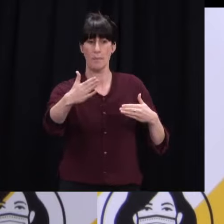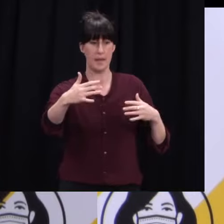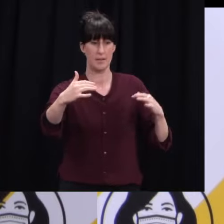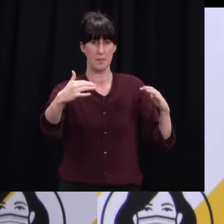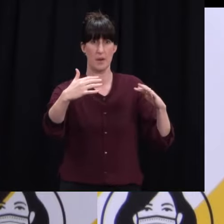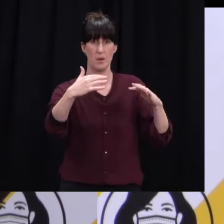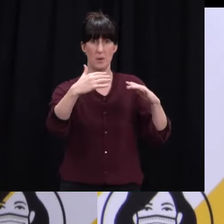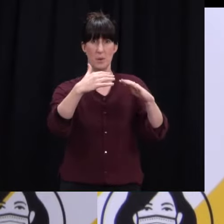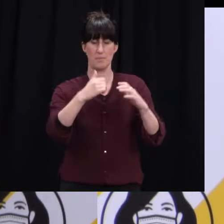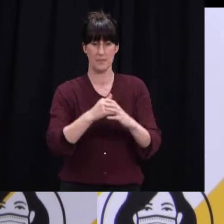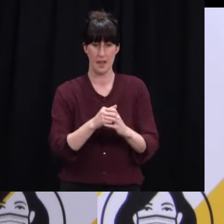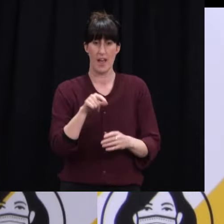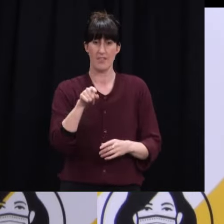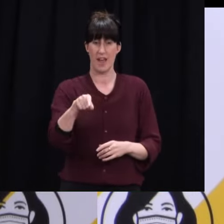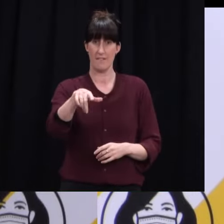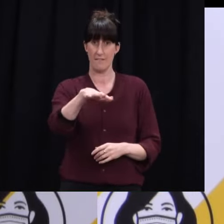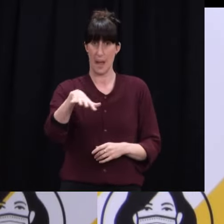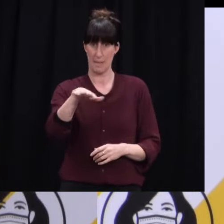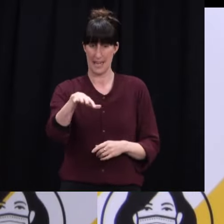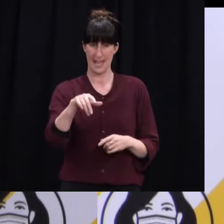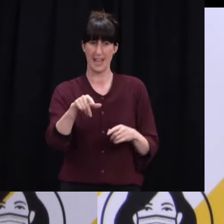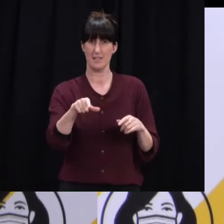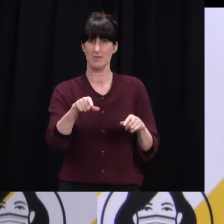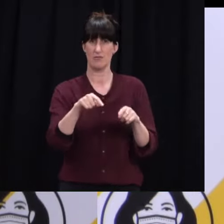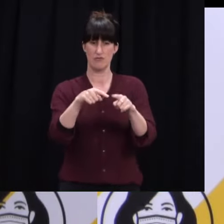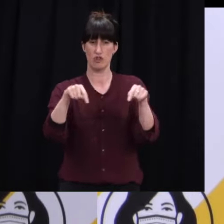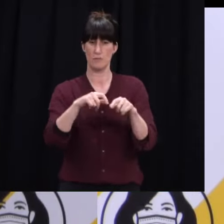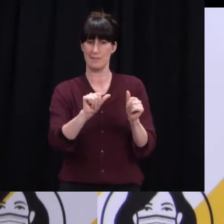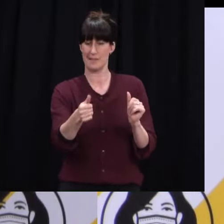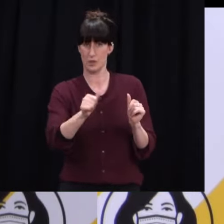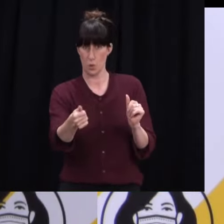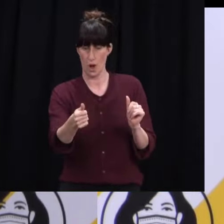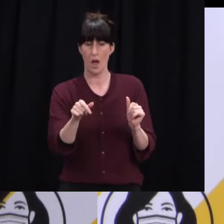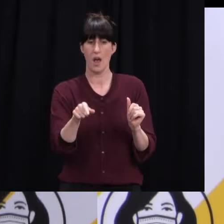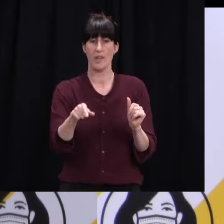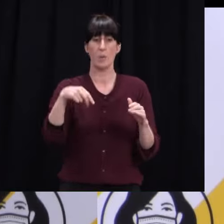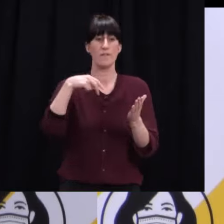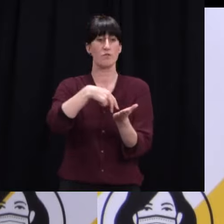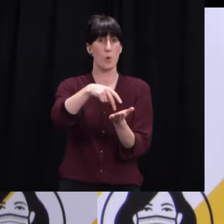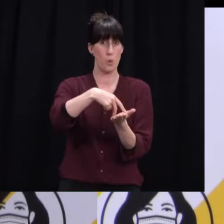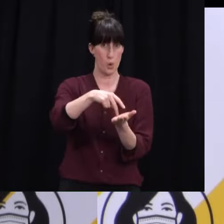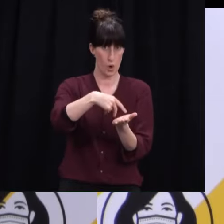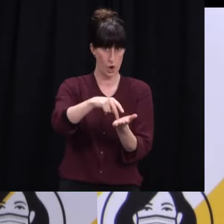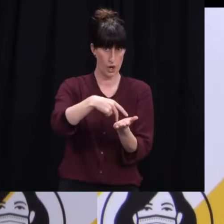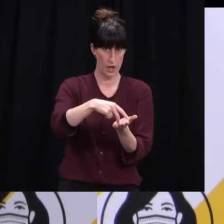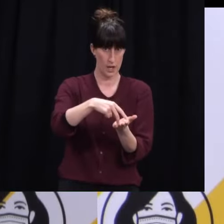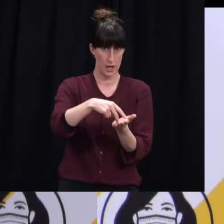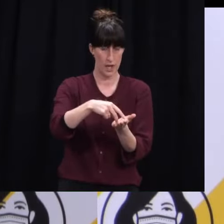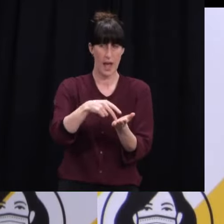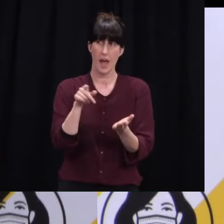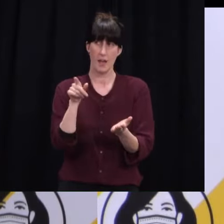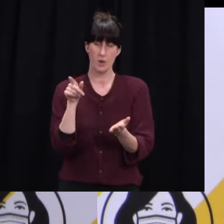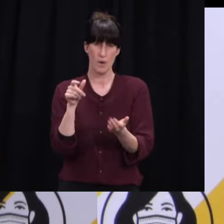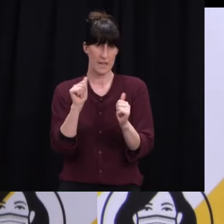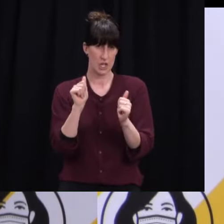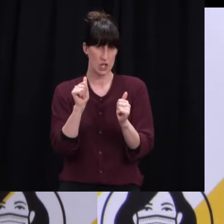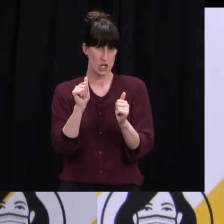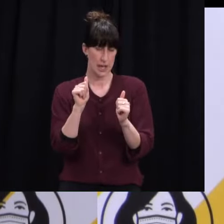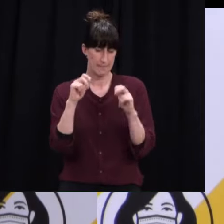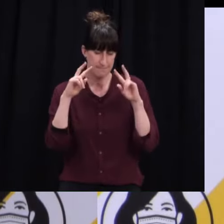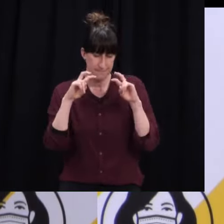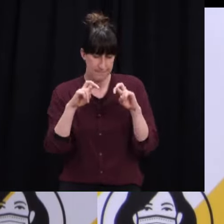exercise area on August the 12th. Do you know from CCTV footage whether any members of the public were using